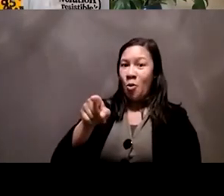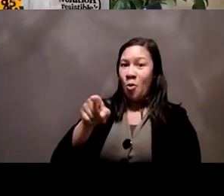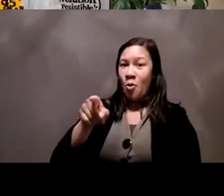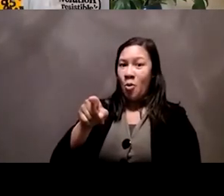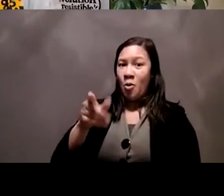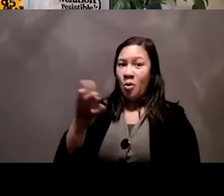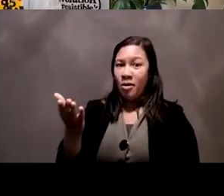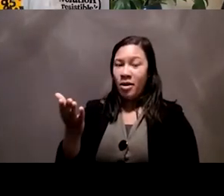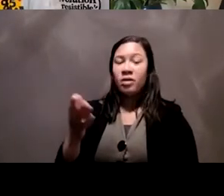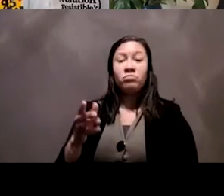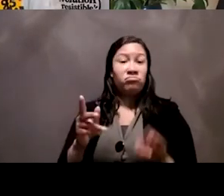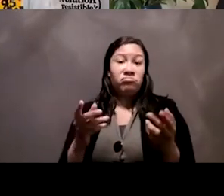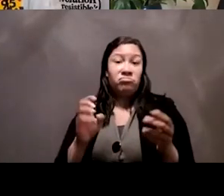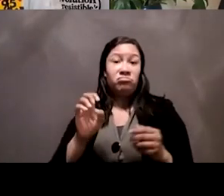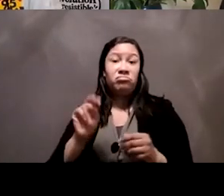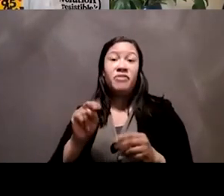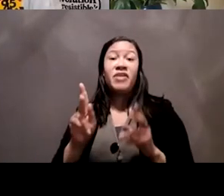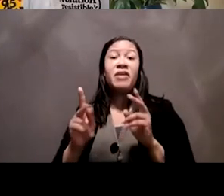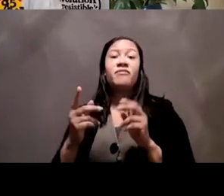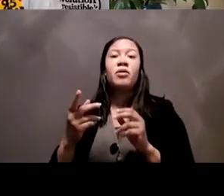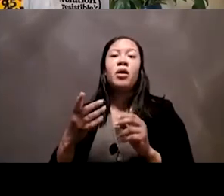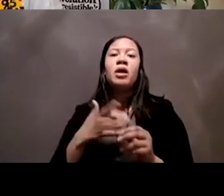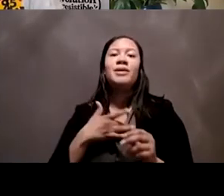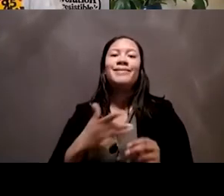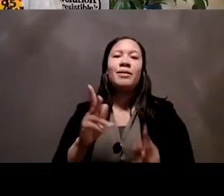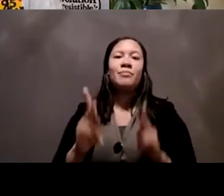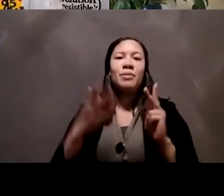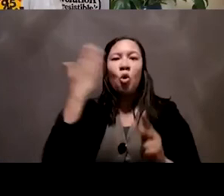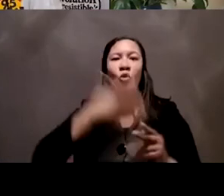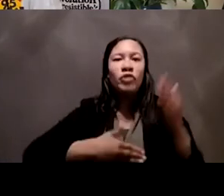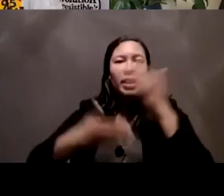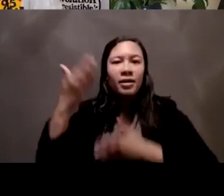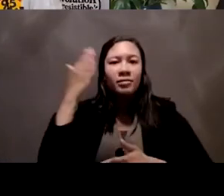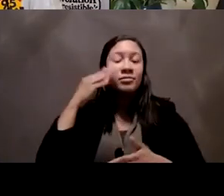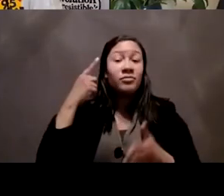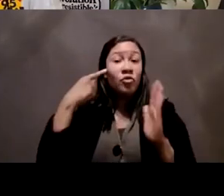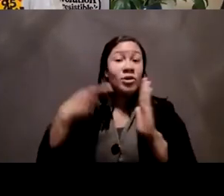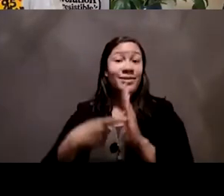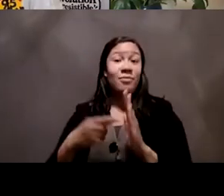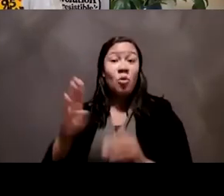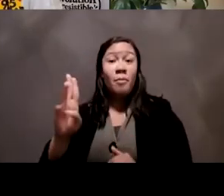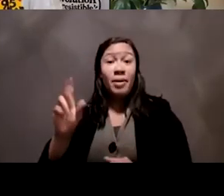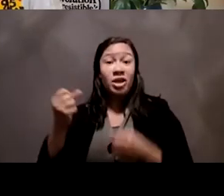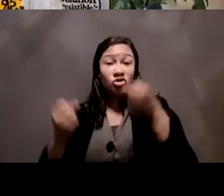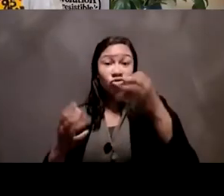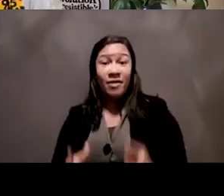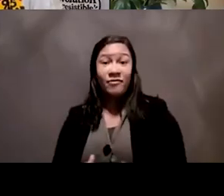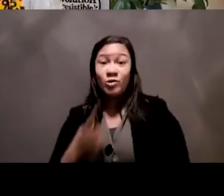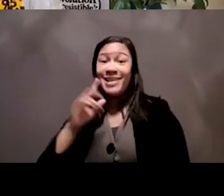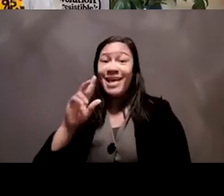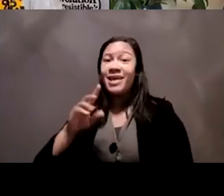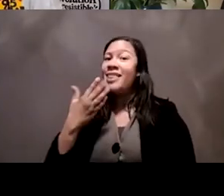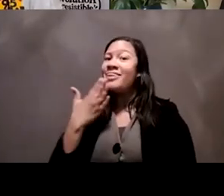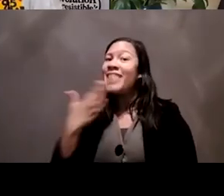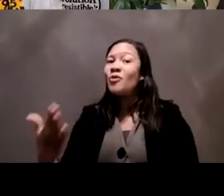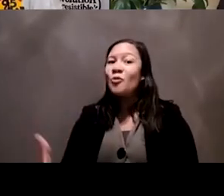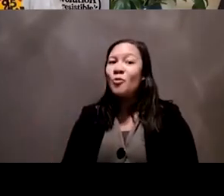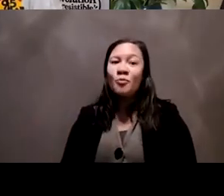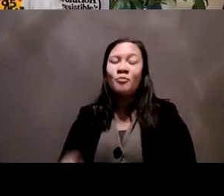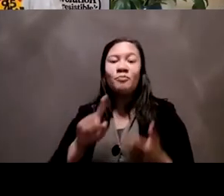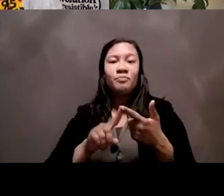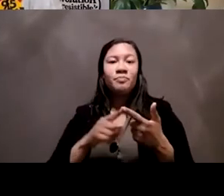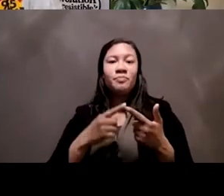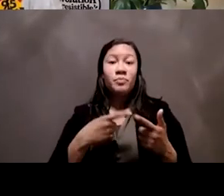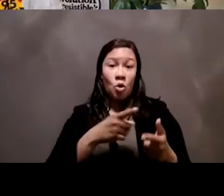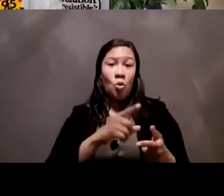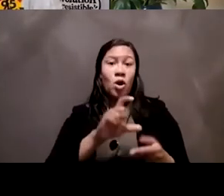often be overlooked, like saying thank you to a bus driver, or saying hello to a